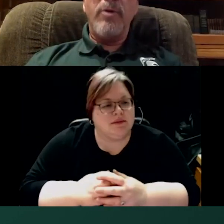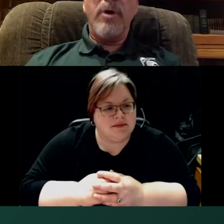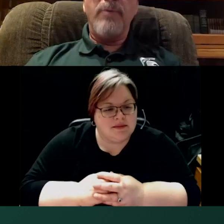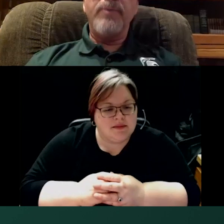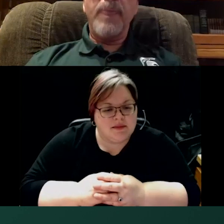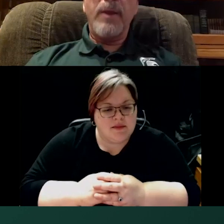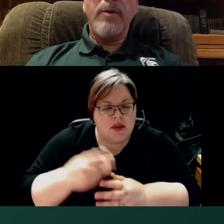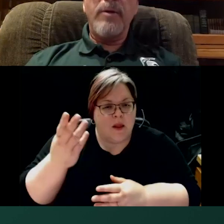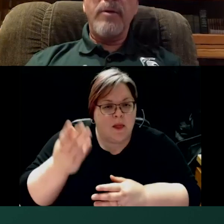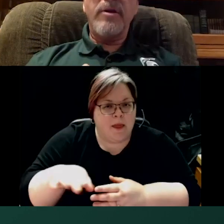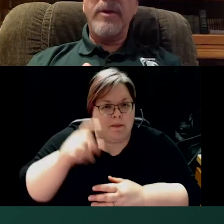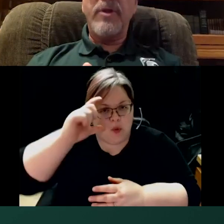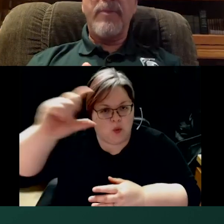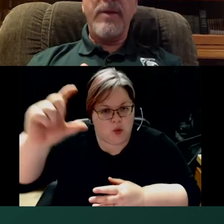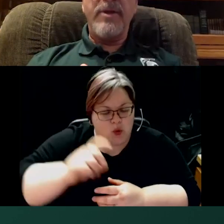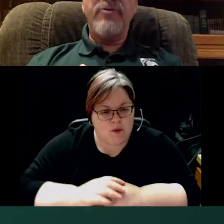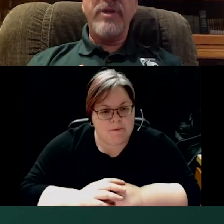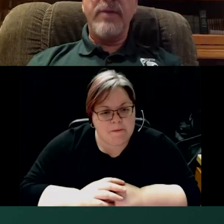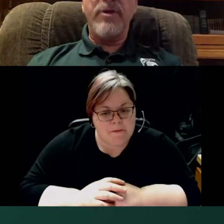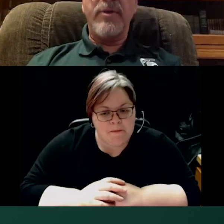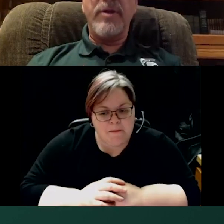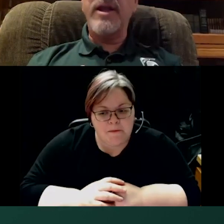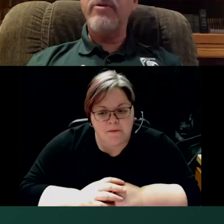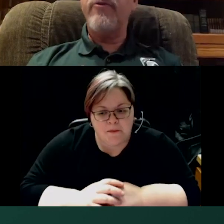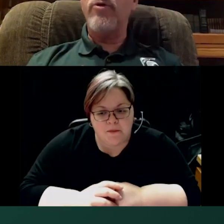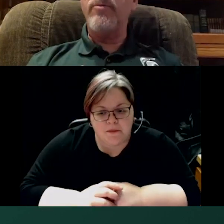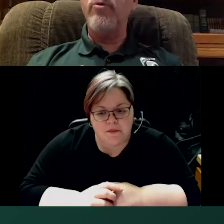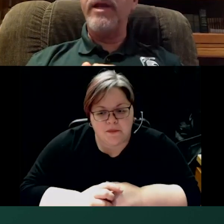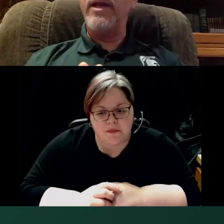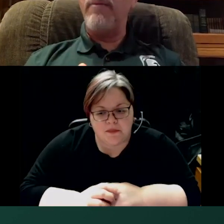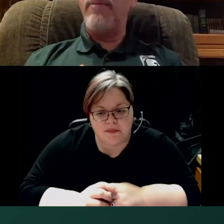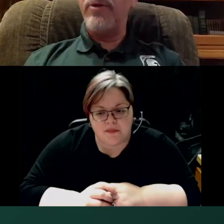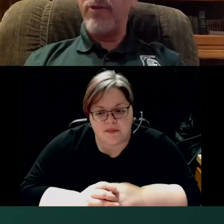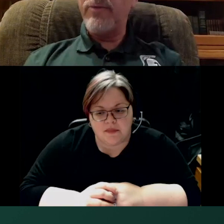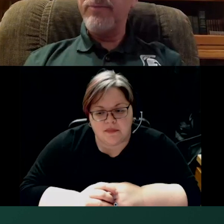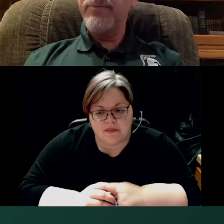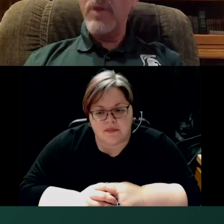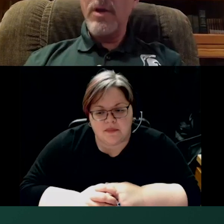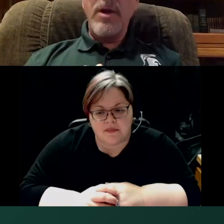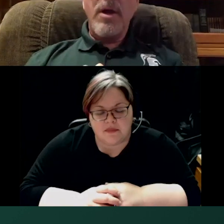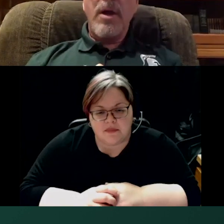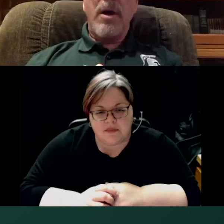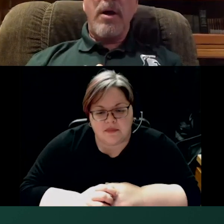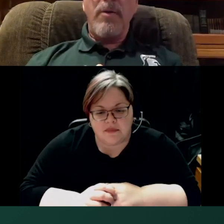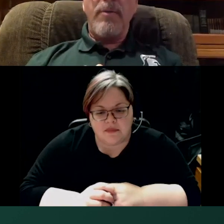who slipped up and mentioned that it was the second full moon in a month.